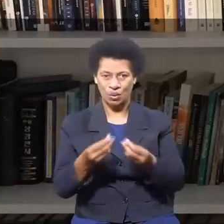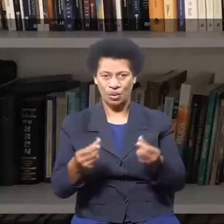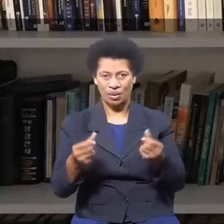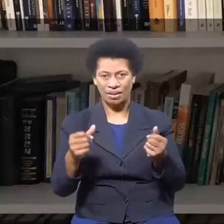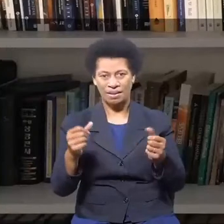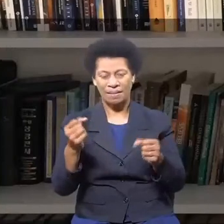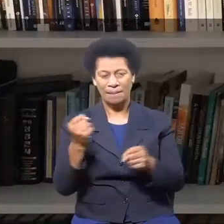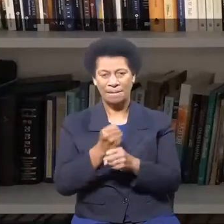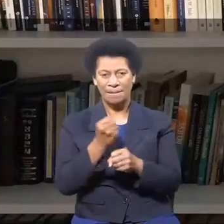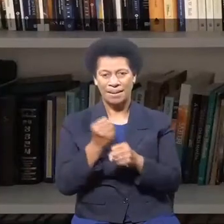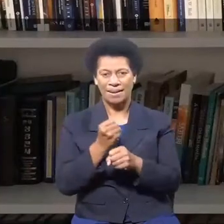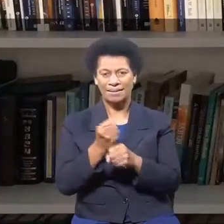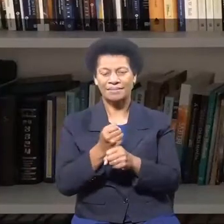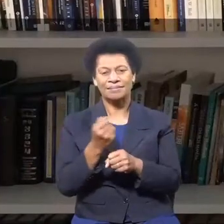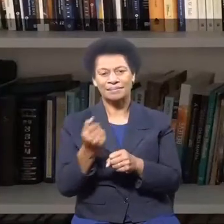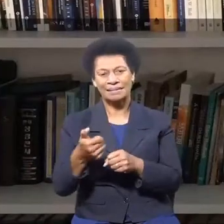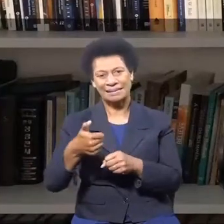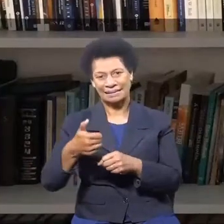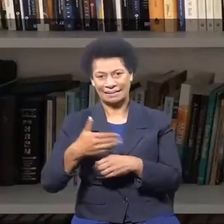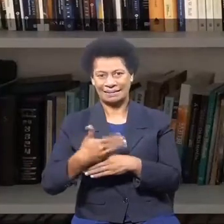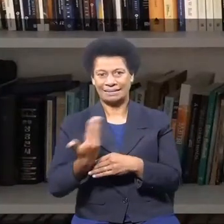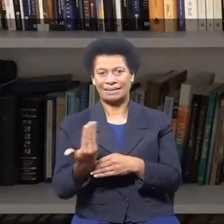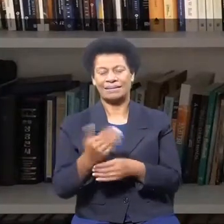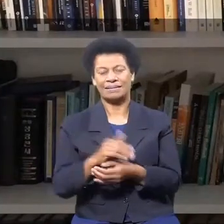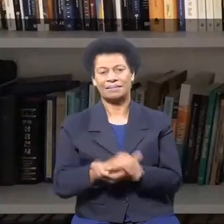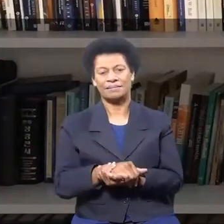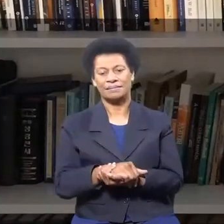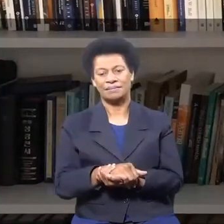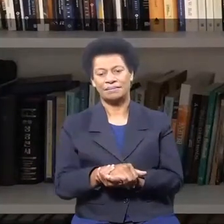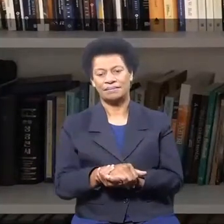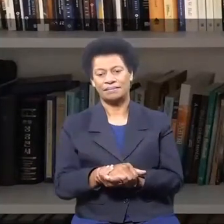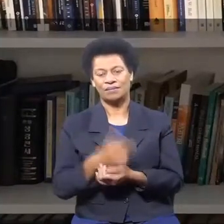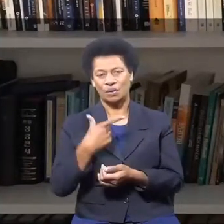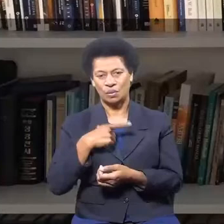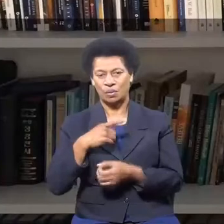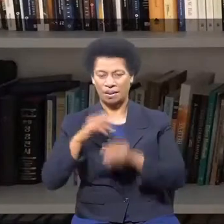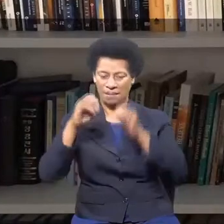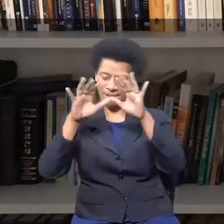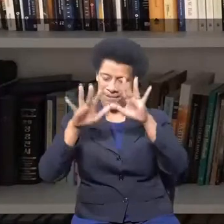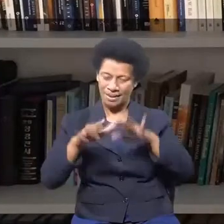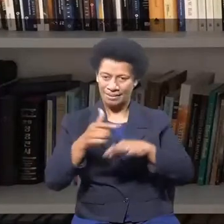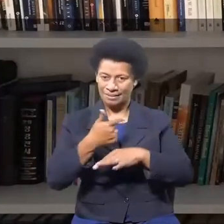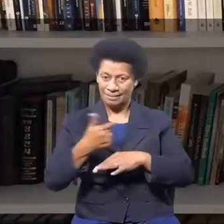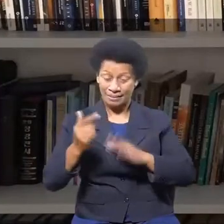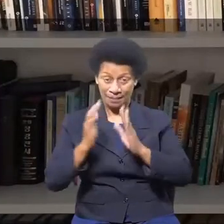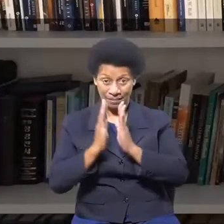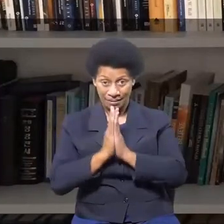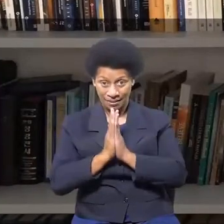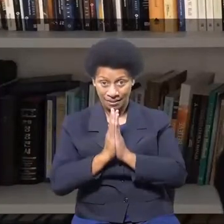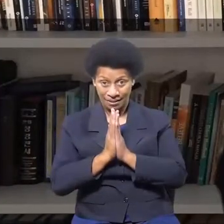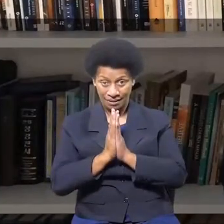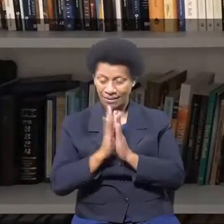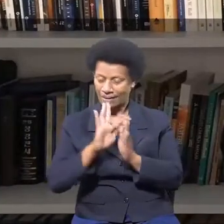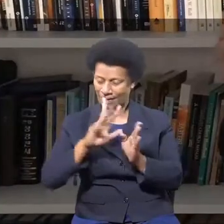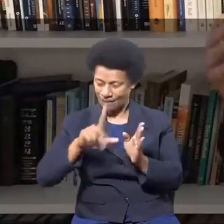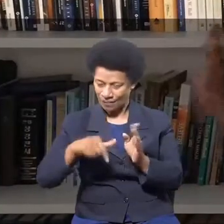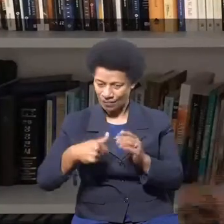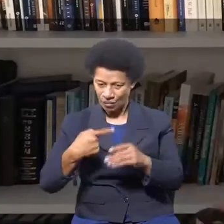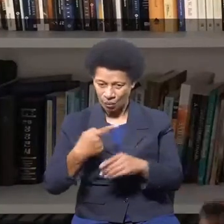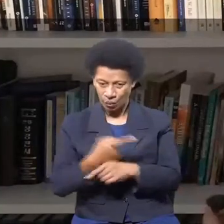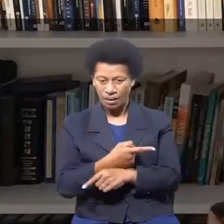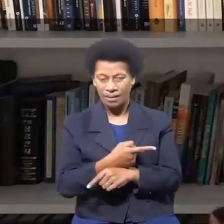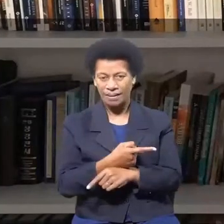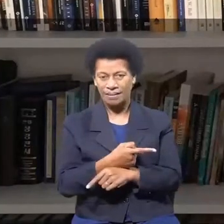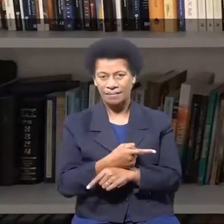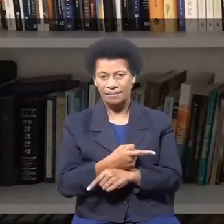in 6 days. That's the reason why I blessed the Sabbath day and made it holy.'" Every